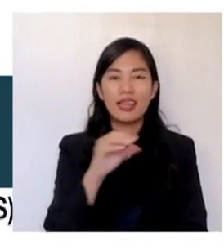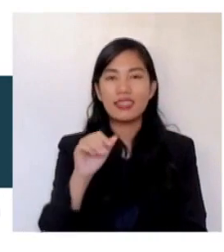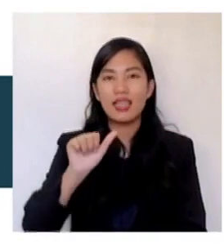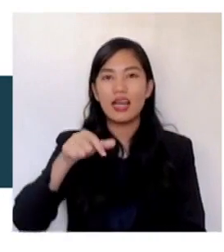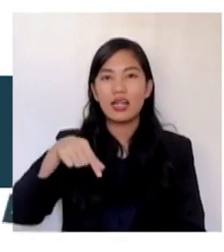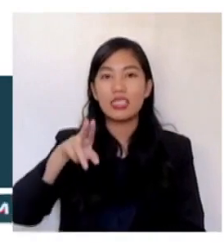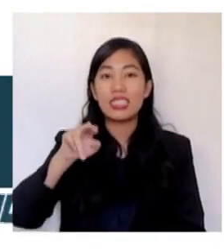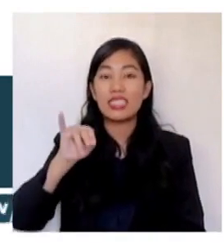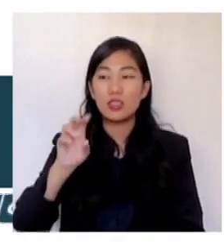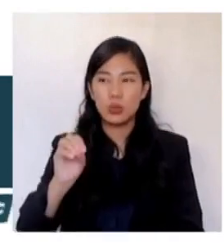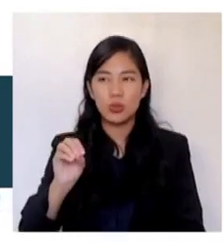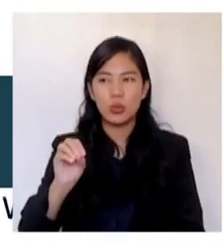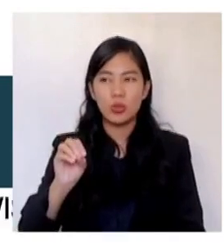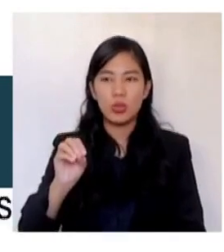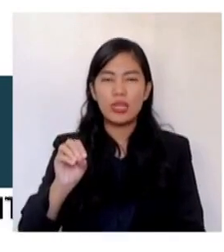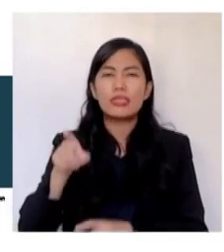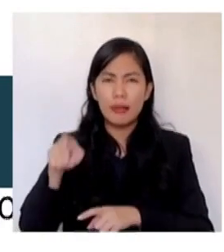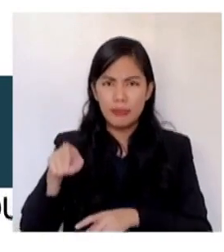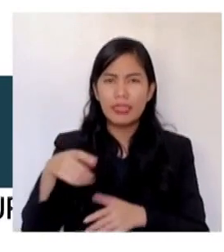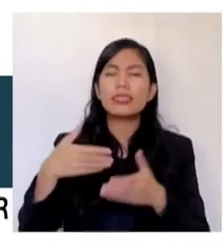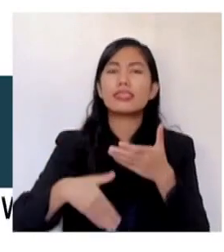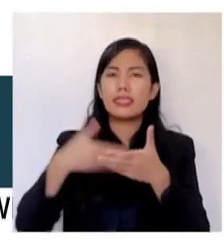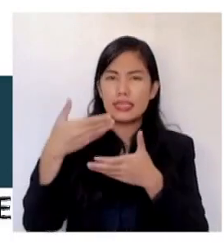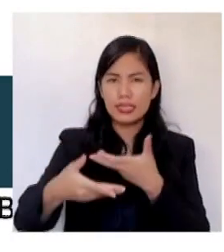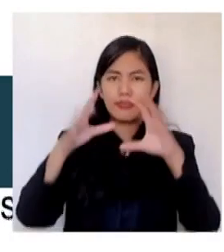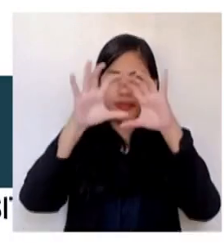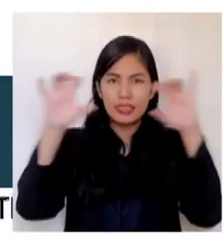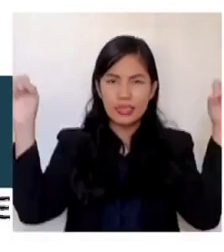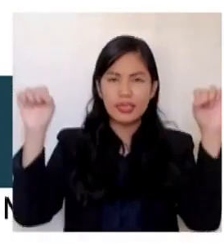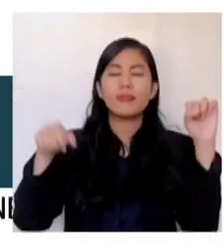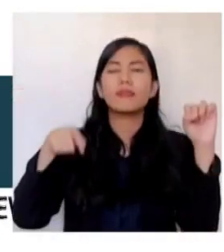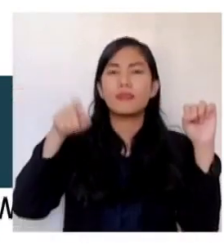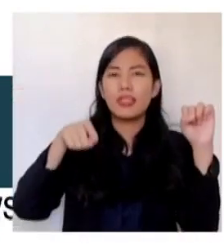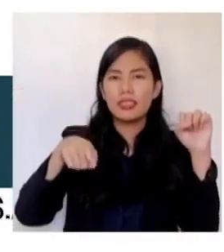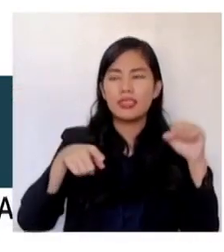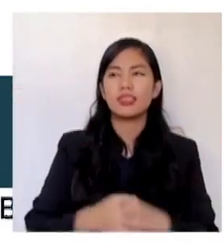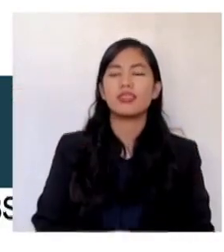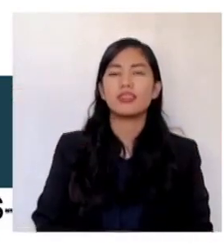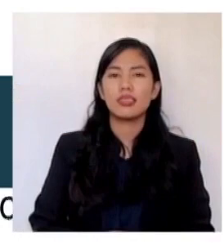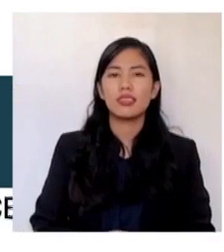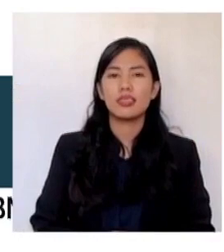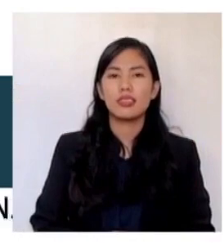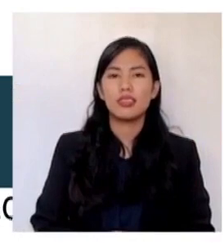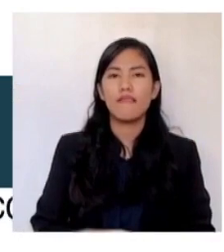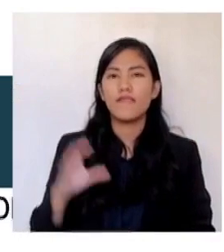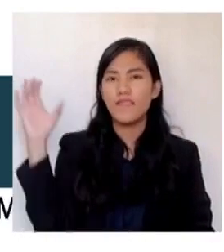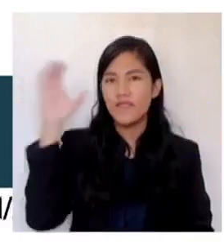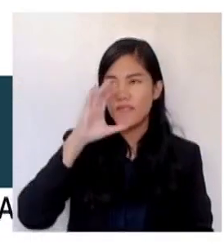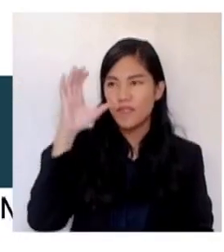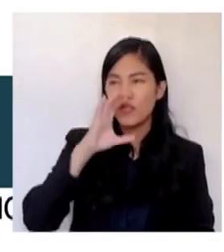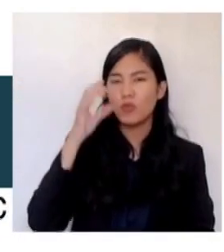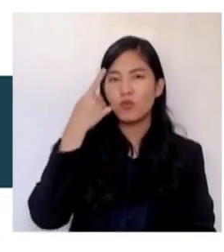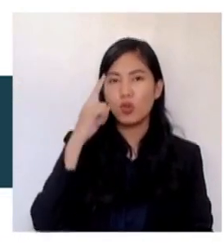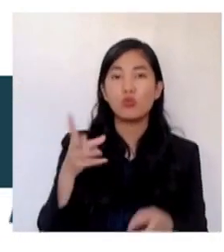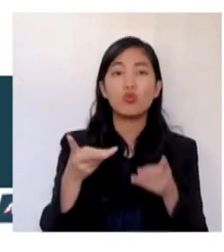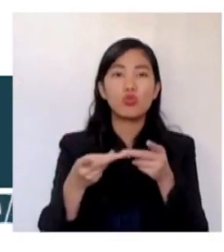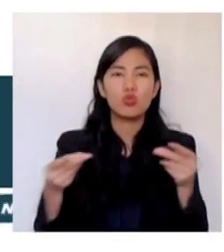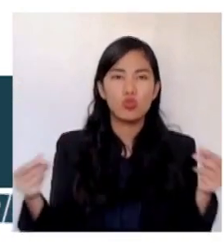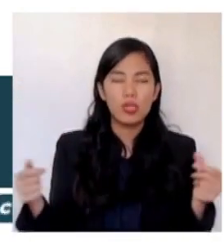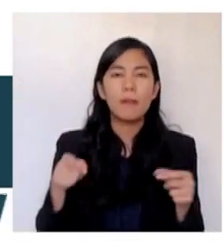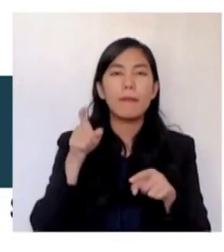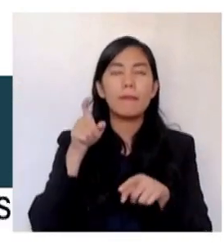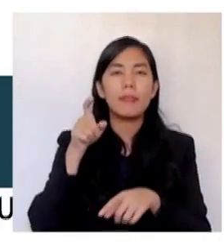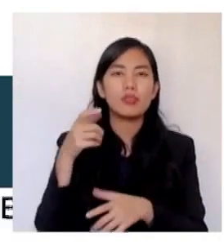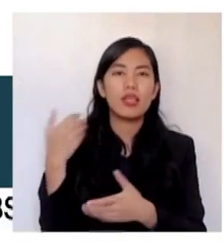for me, the challenge for the next president is to find that way forward, the same that Ed just